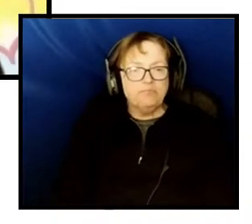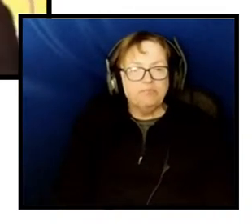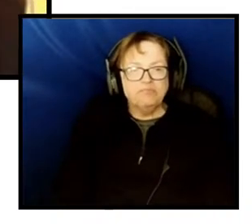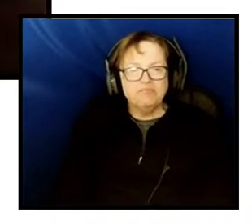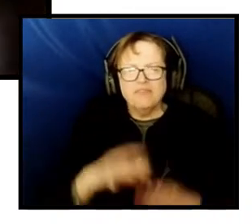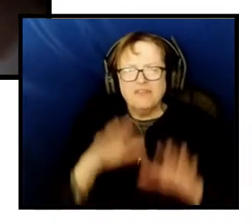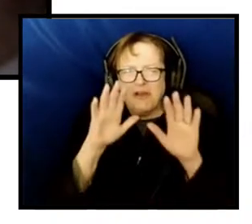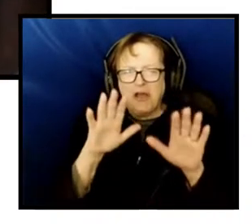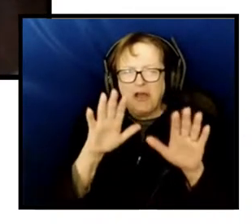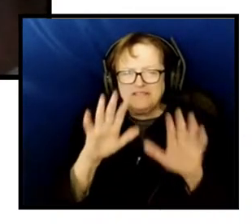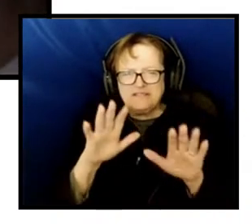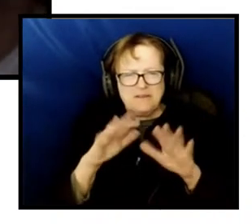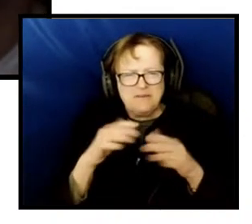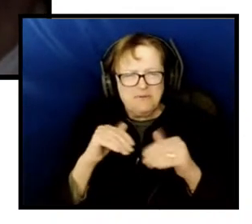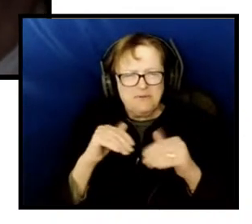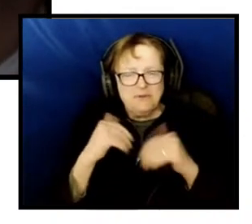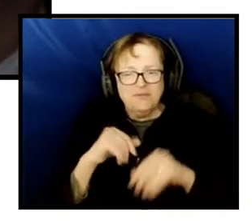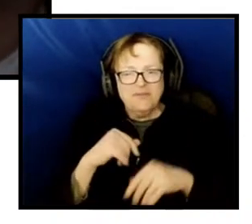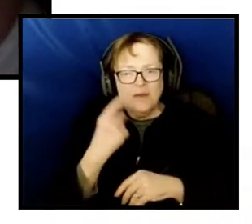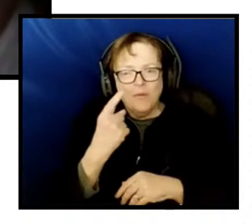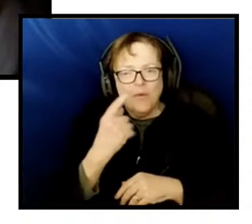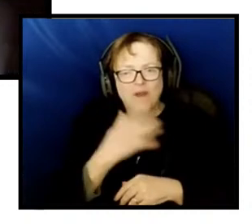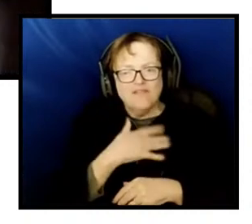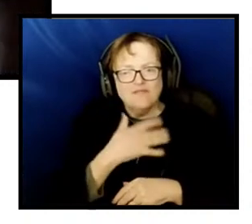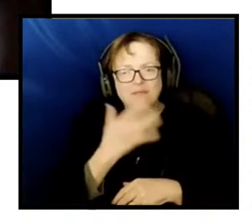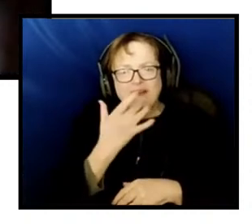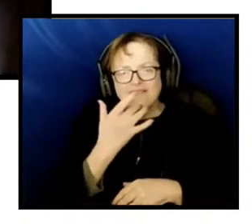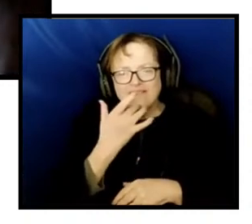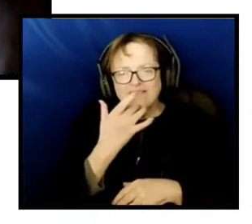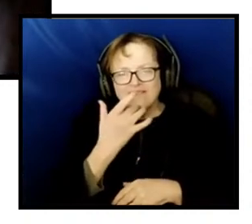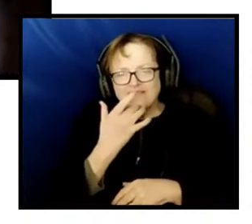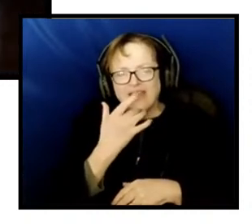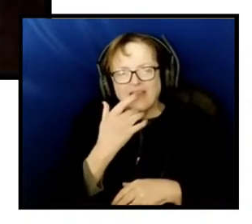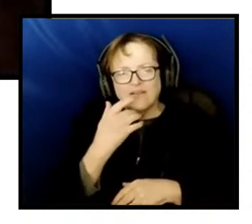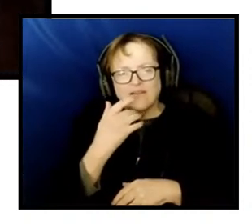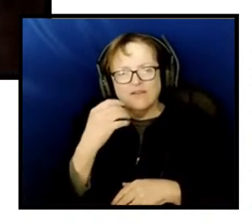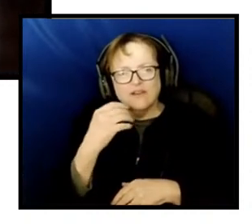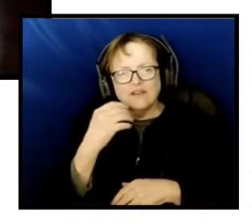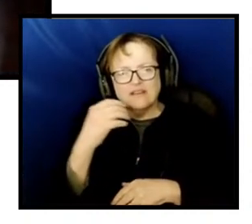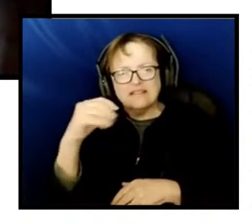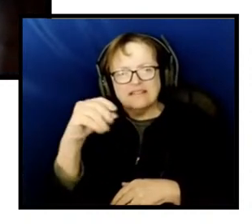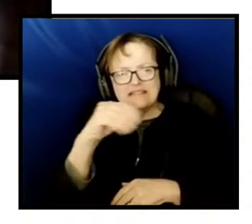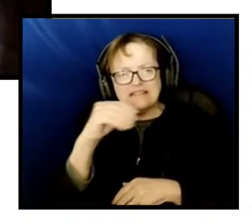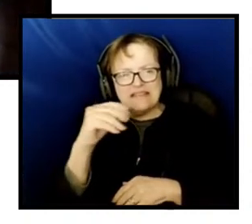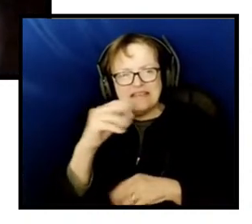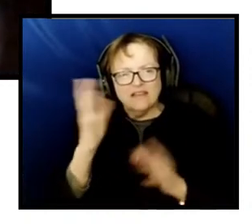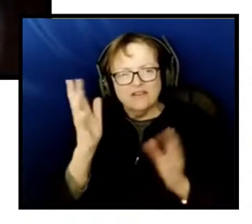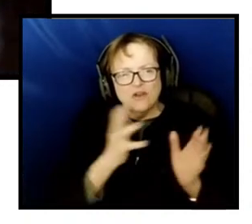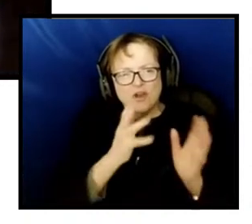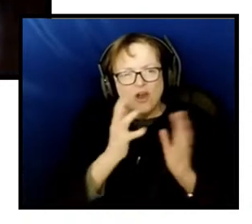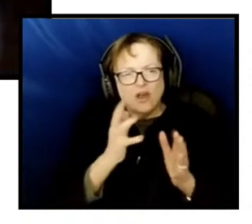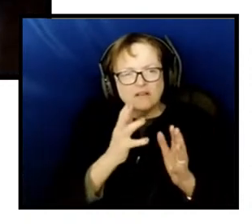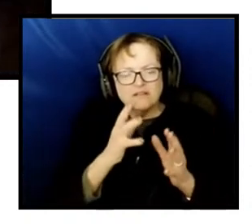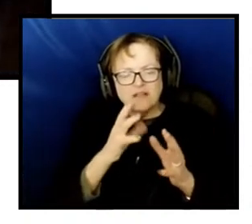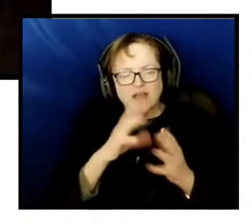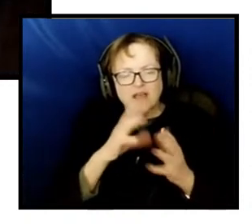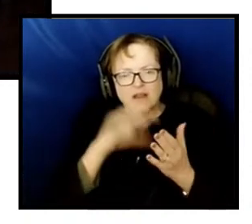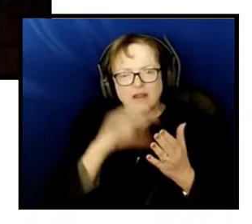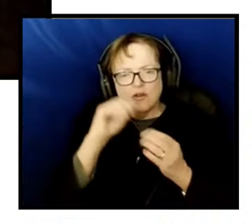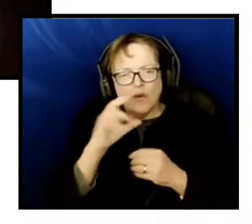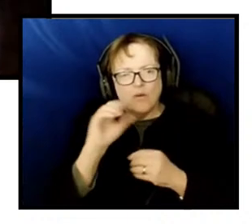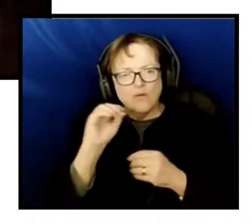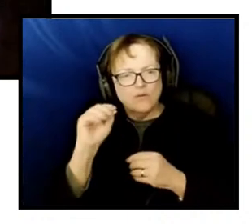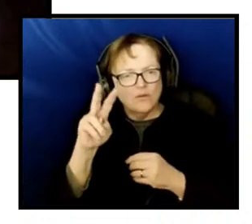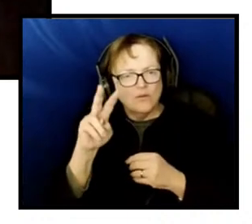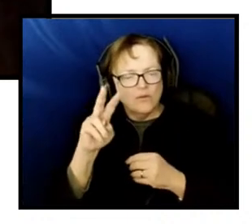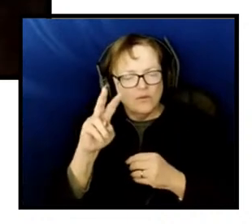Awesome. Yeah, that was one of my favorite sea table talks because I got to learn a lot about voodoo and how